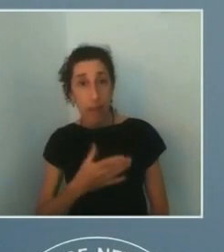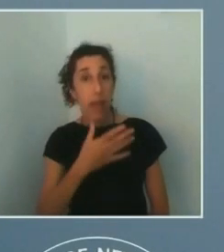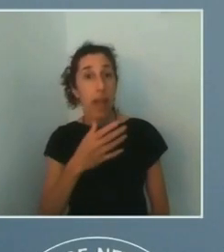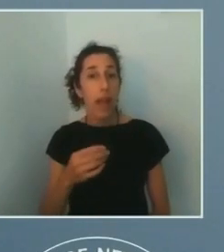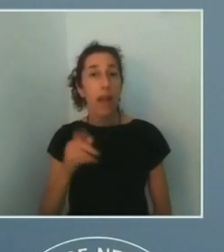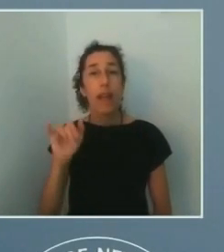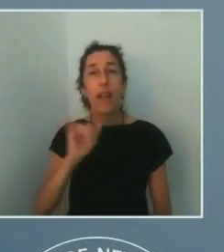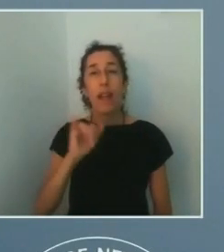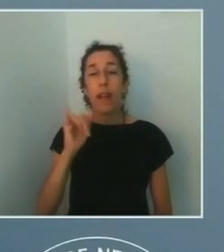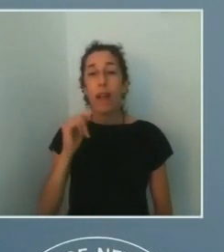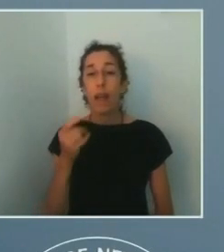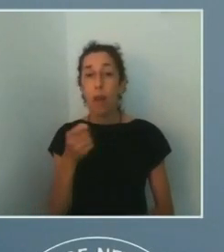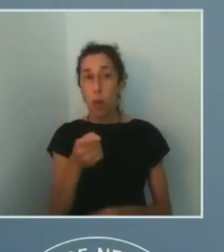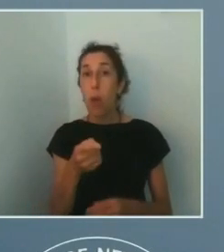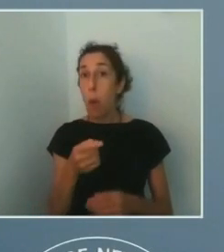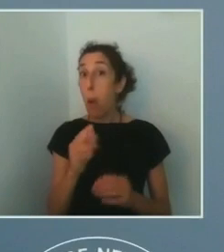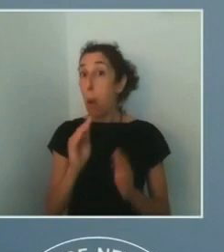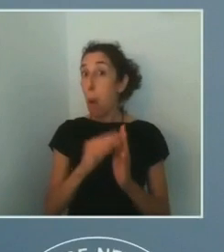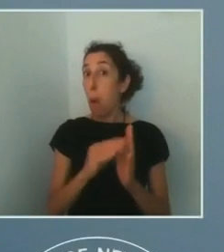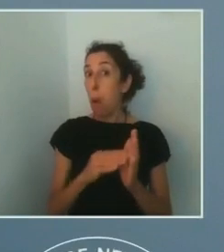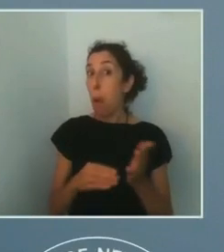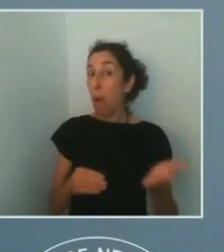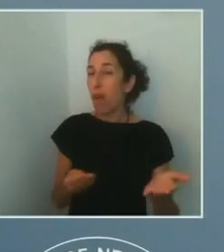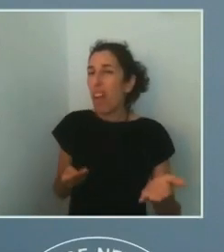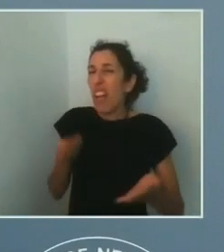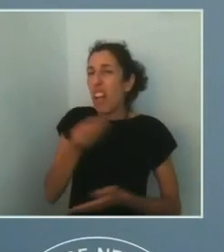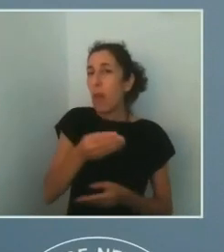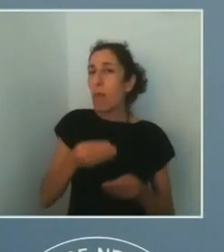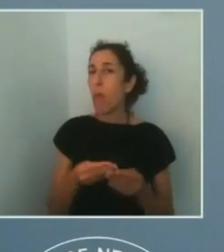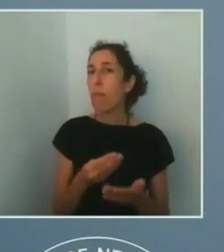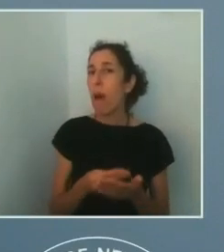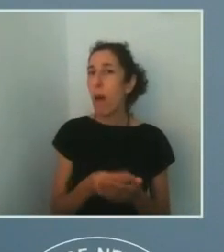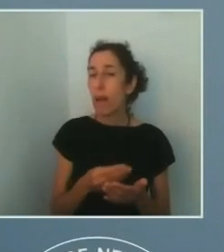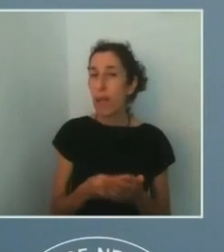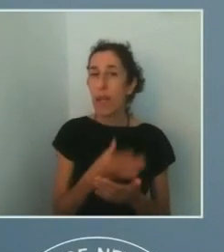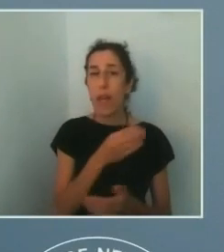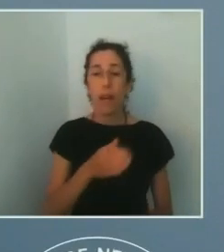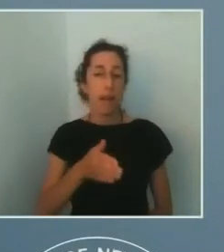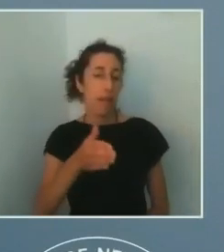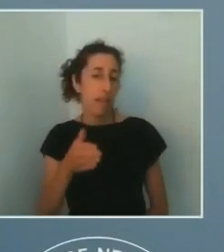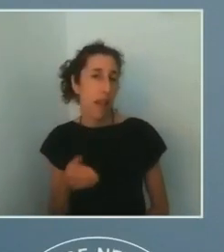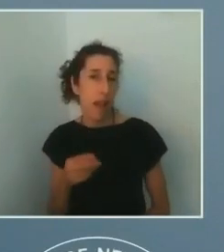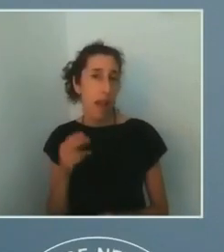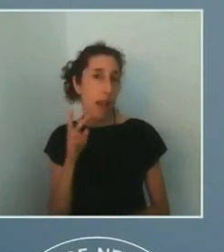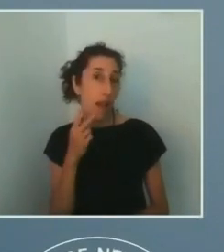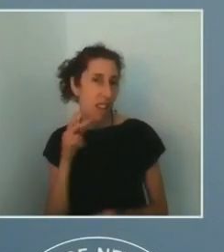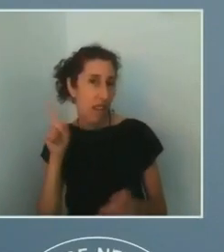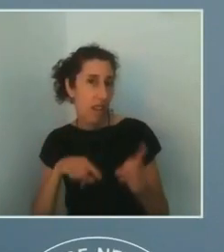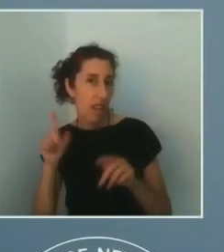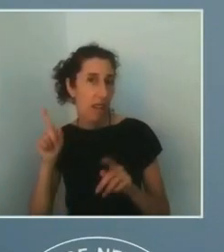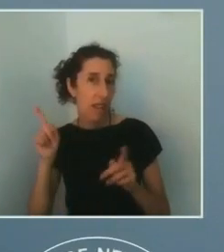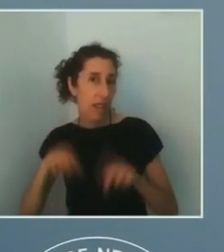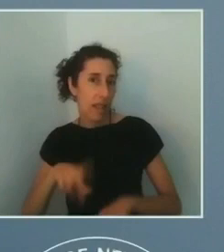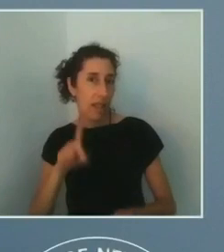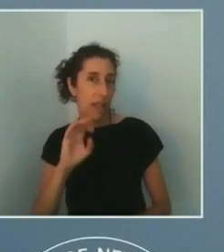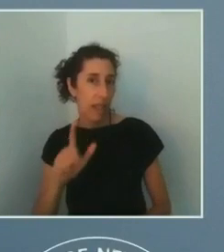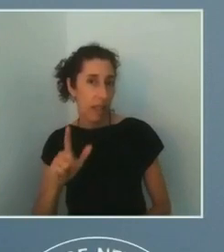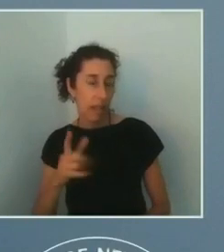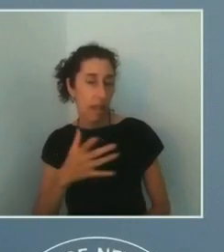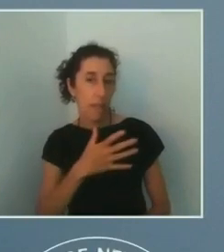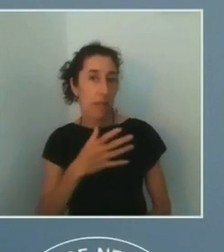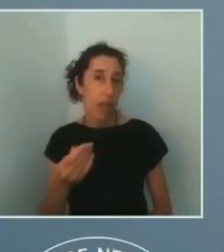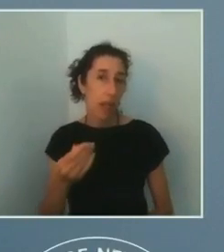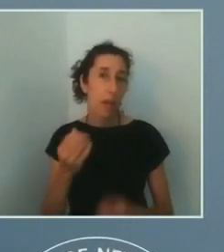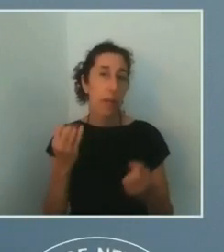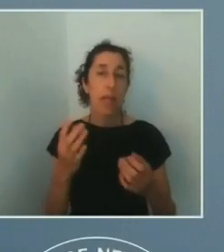to this organization, not undermining them, because no individual who gives money to a cause wants to have that money looted